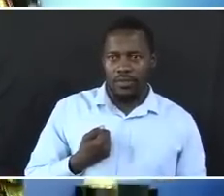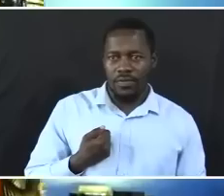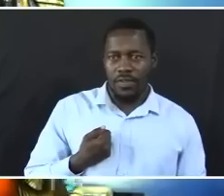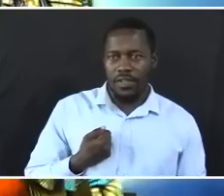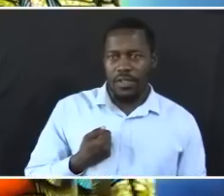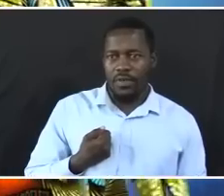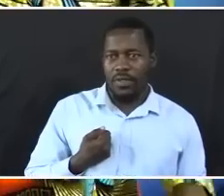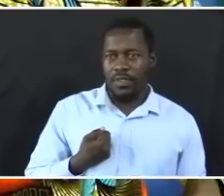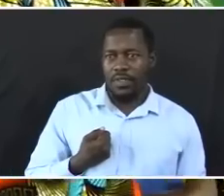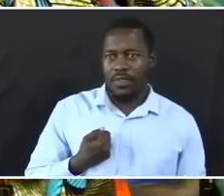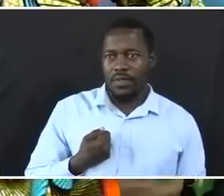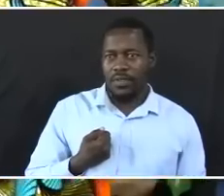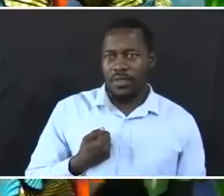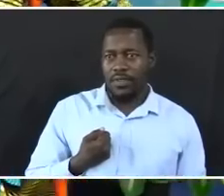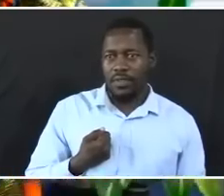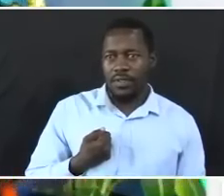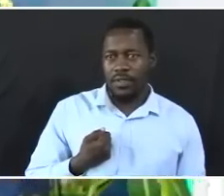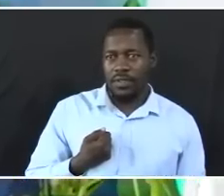talking about.